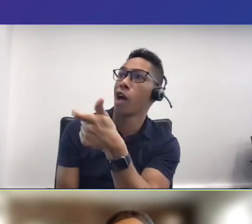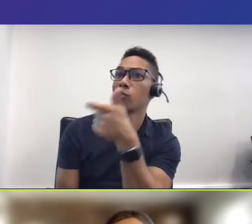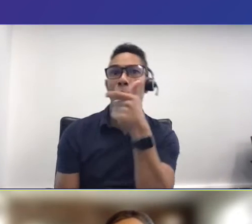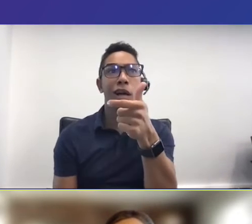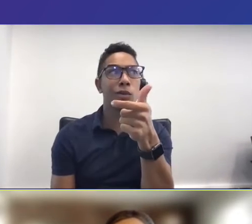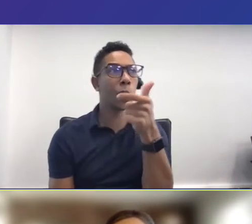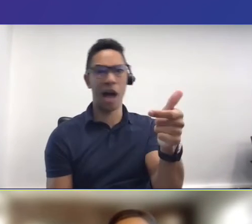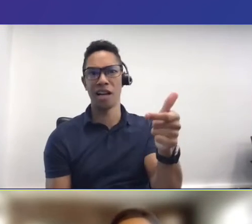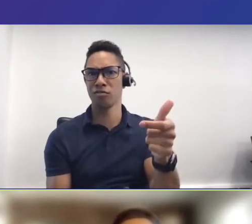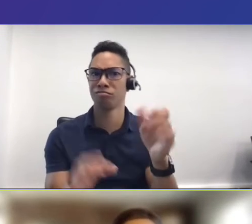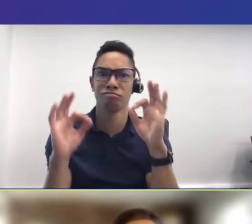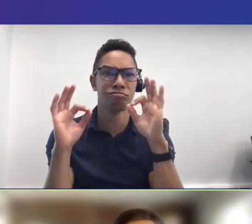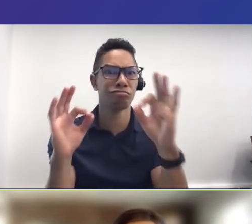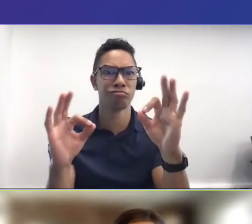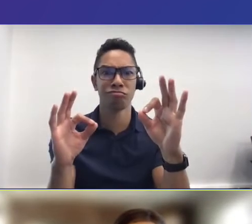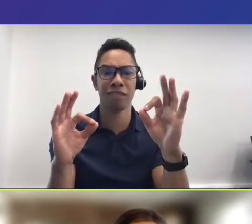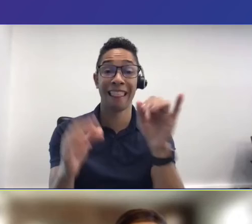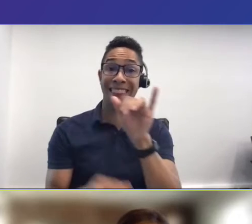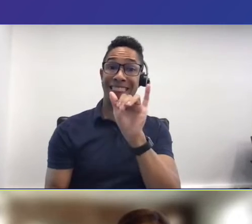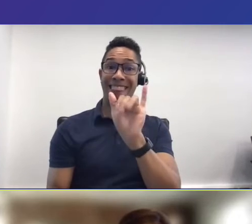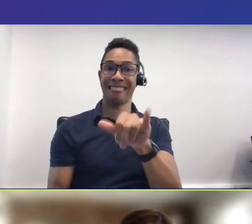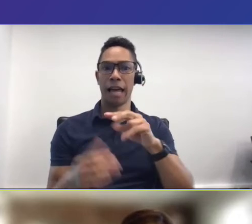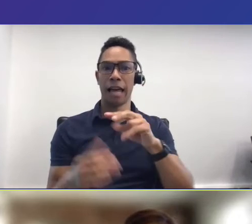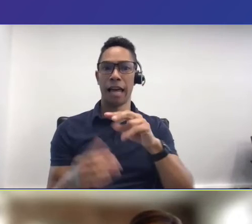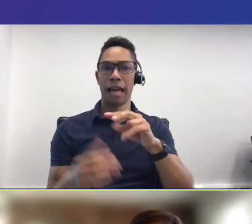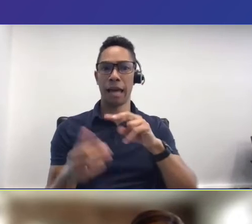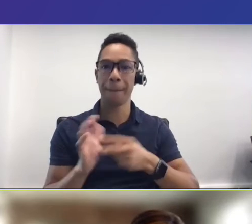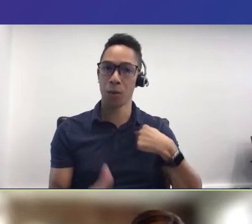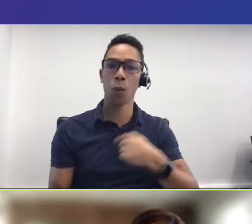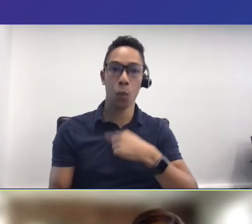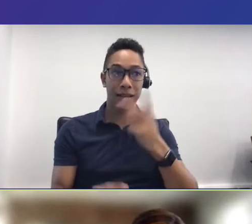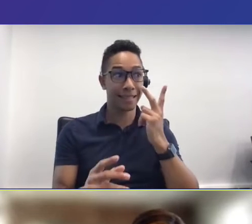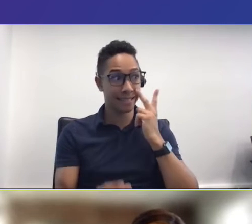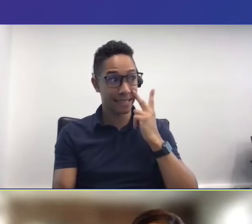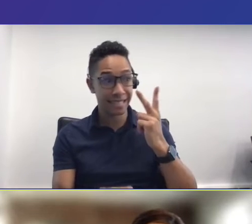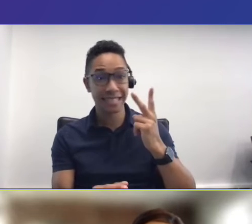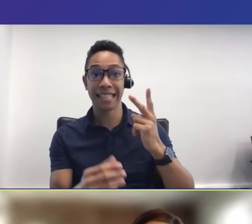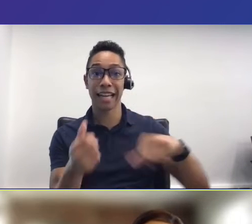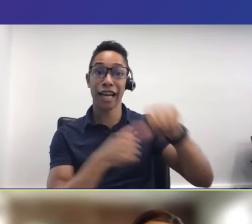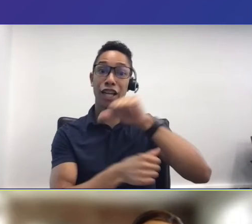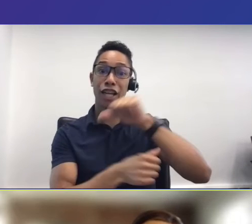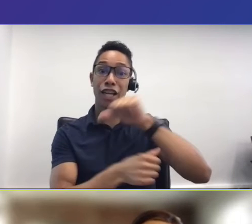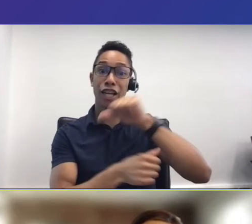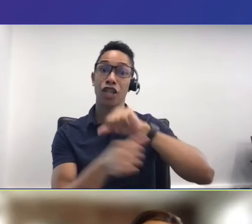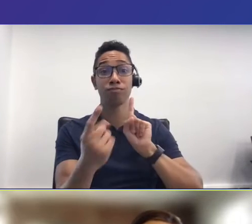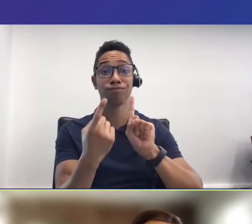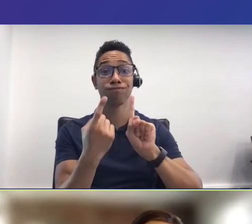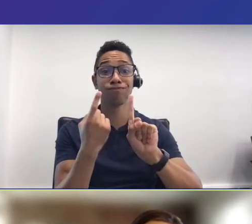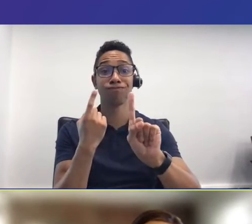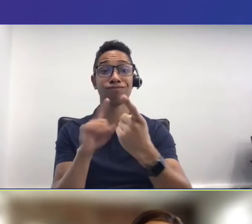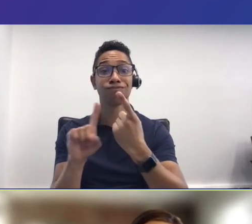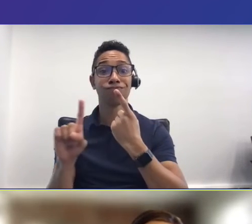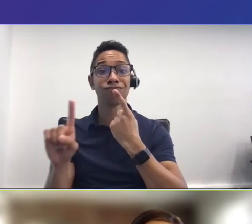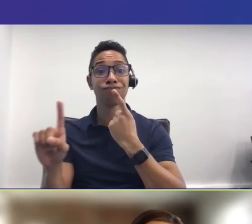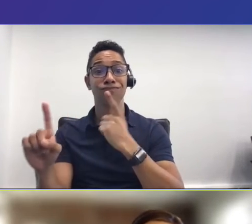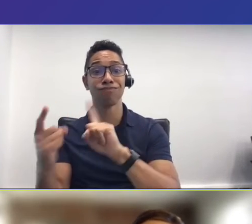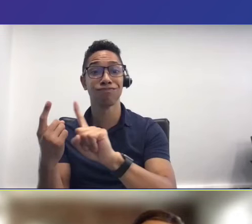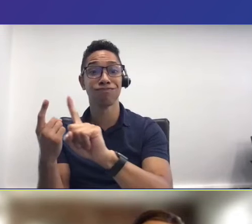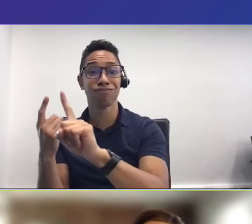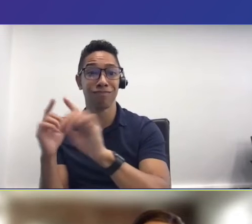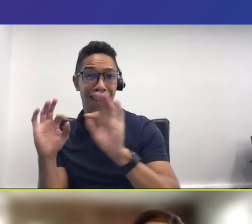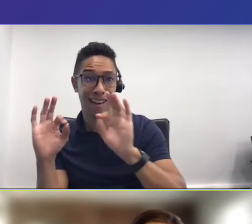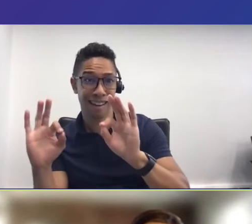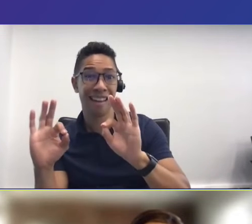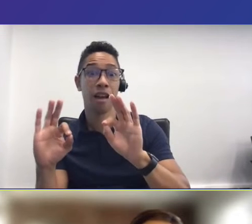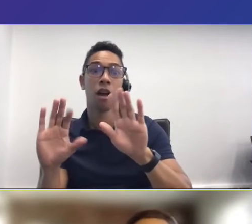way of, okay, seeing each other in the lobbies and stuff. But the social